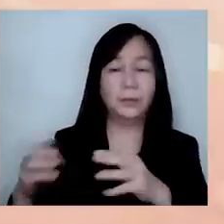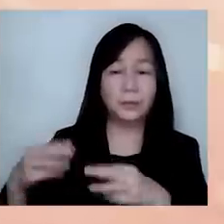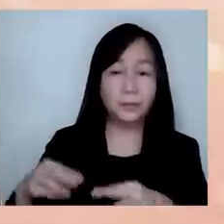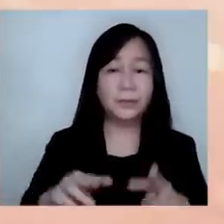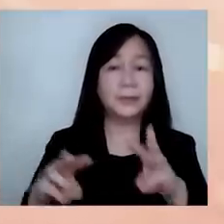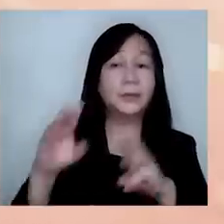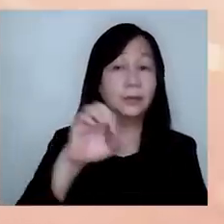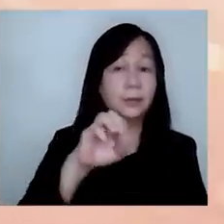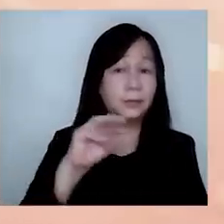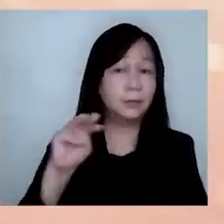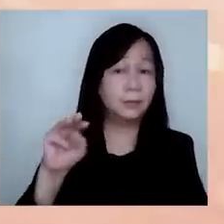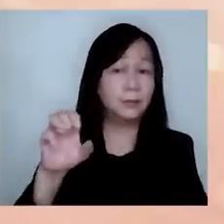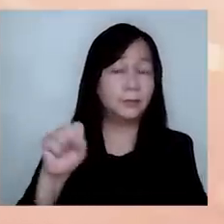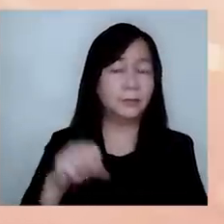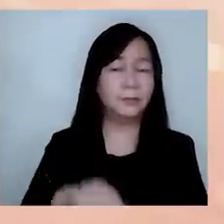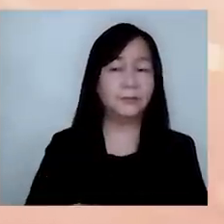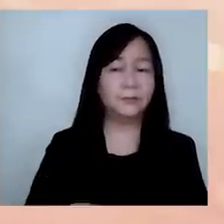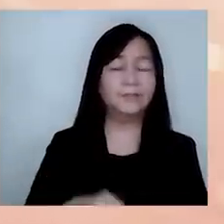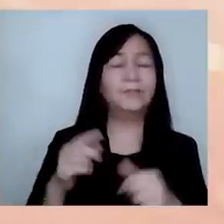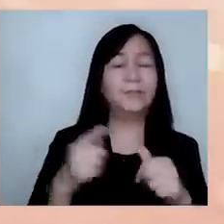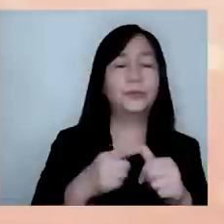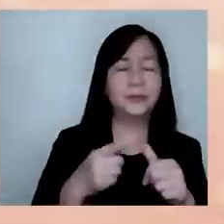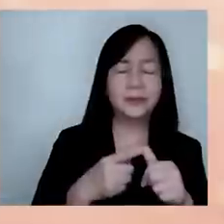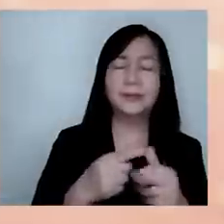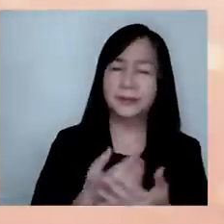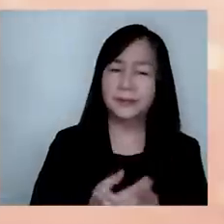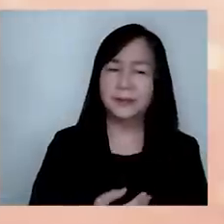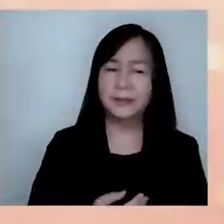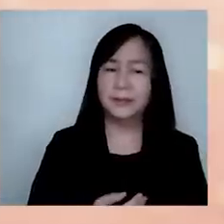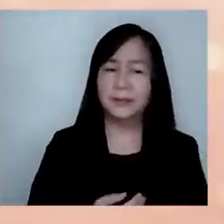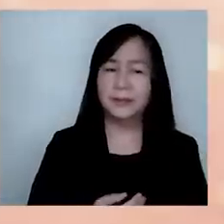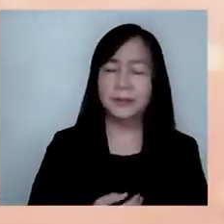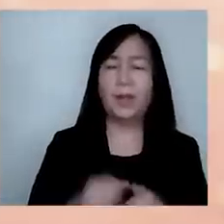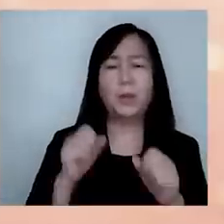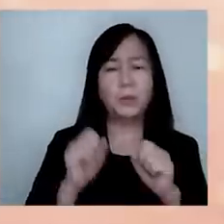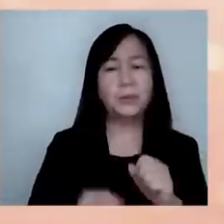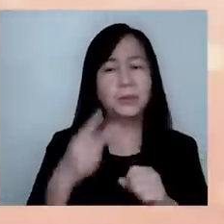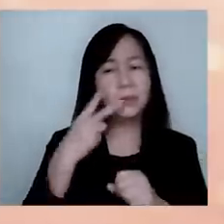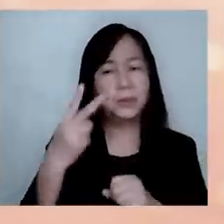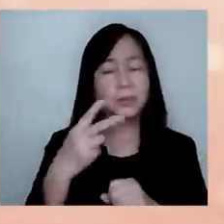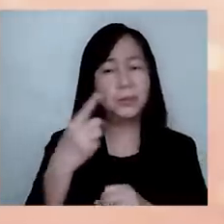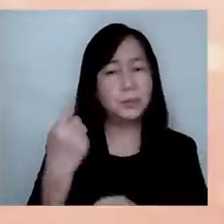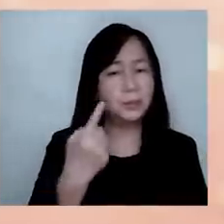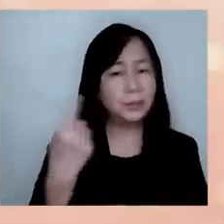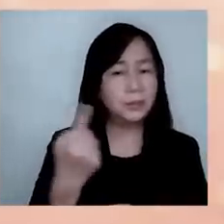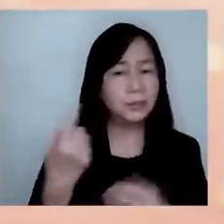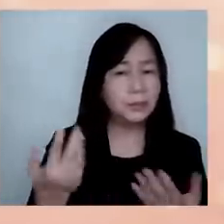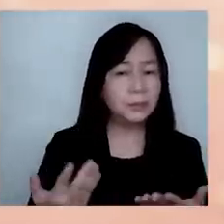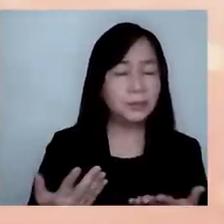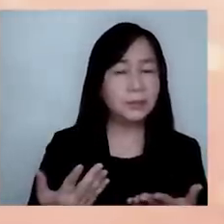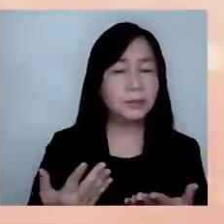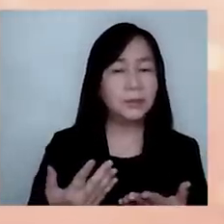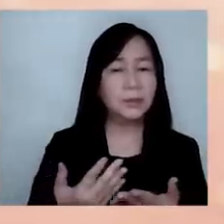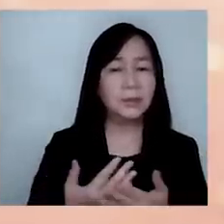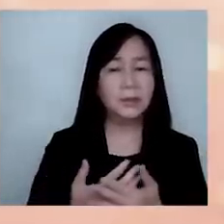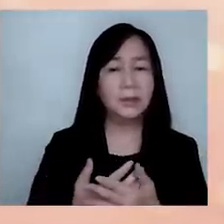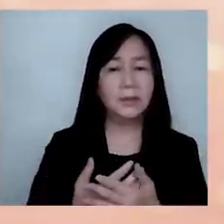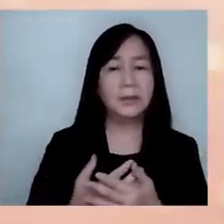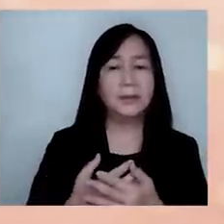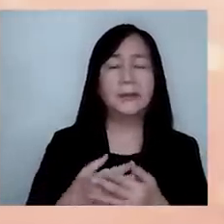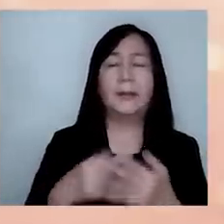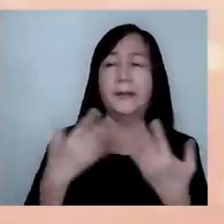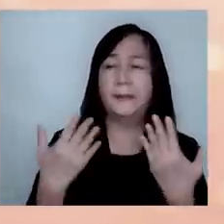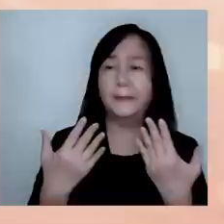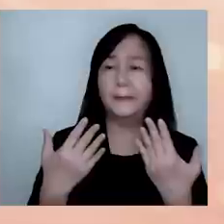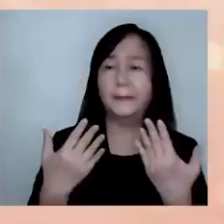first they could see only the failure the